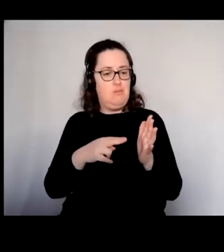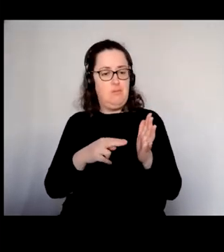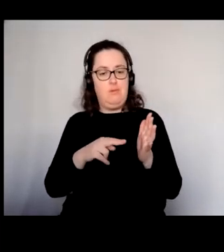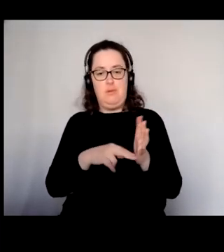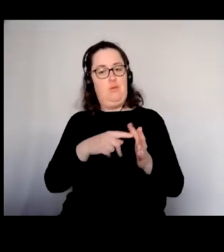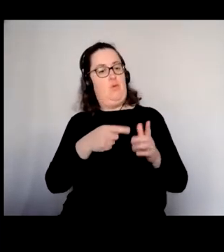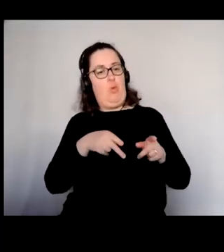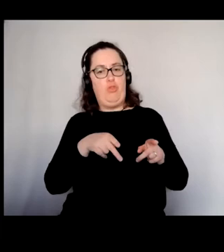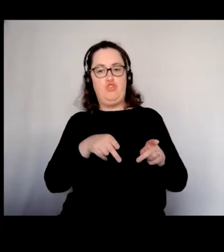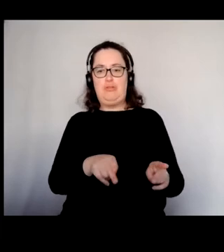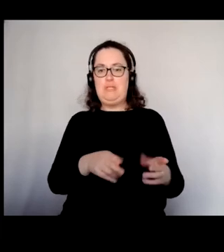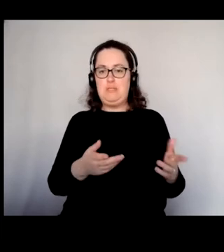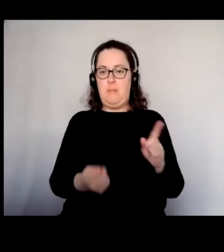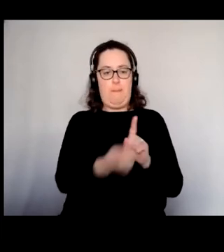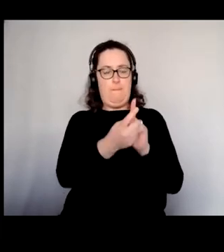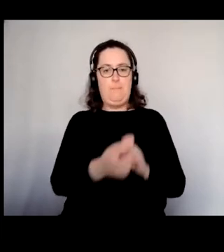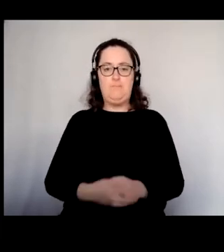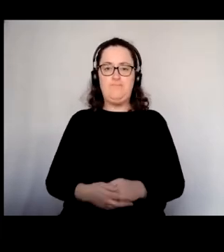I think there are also a lot of